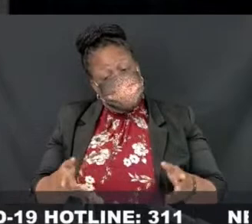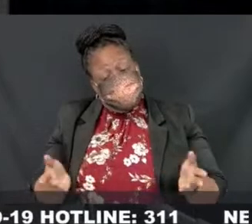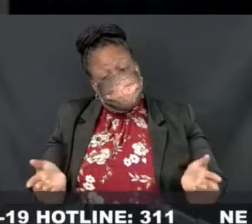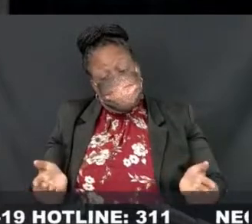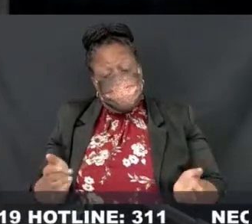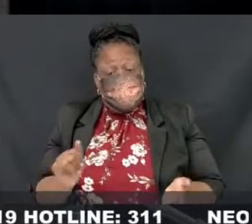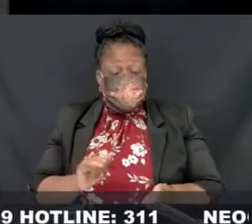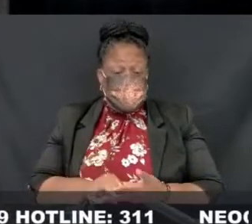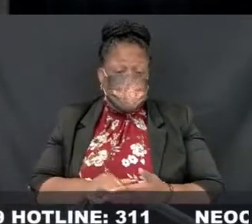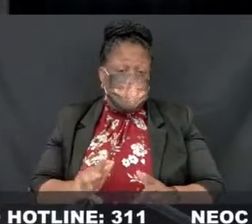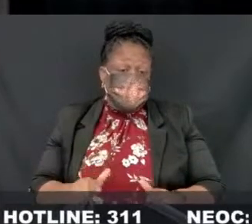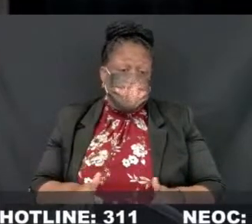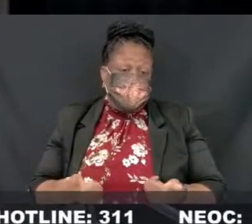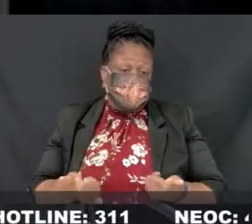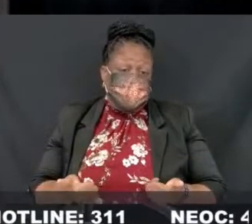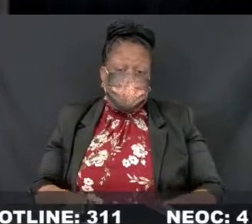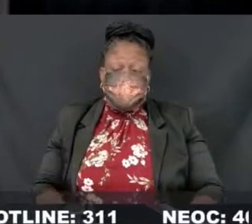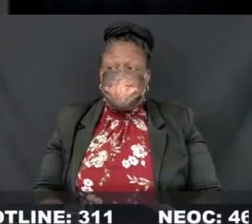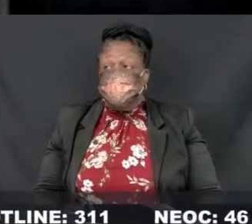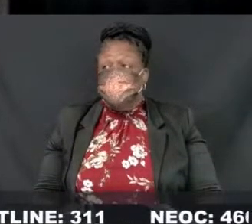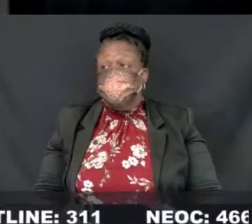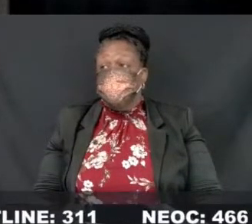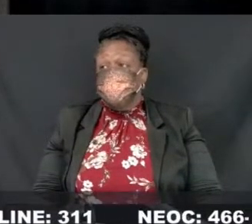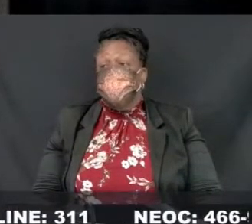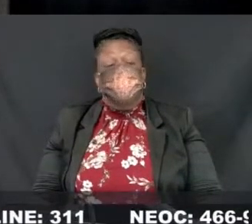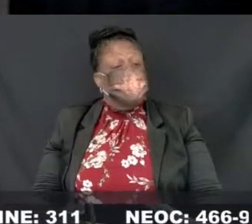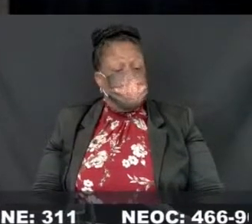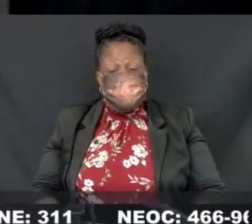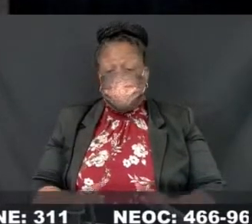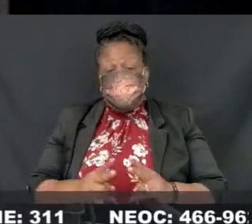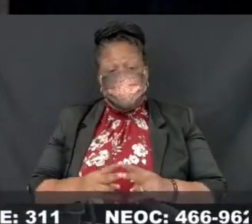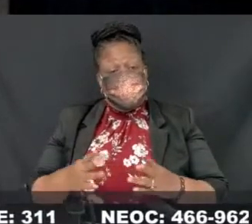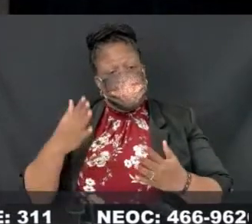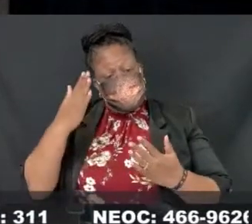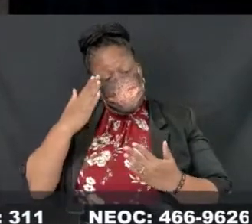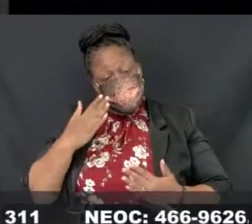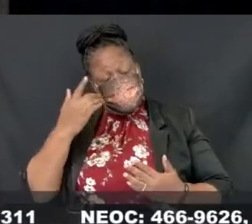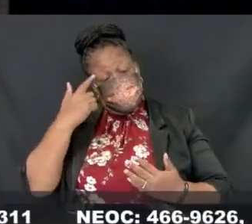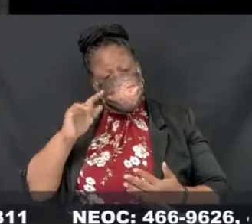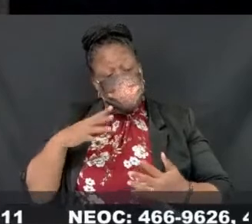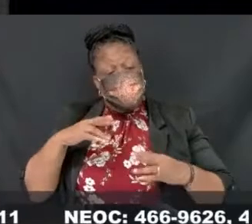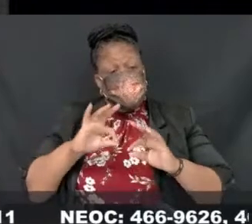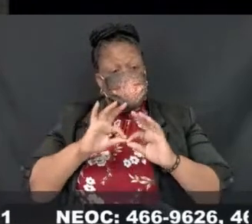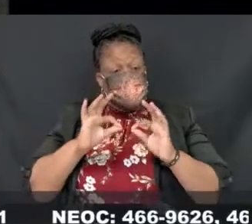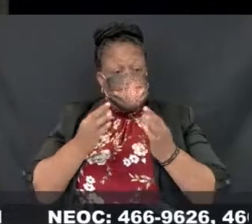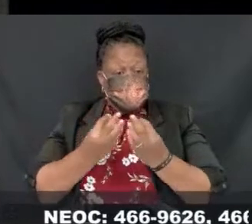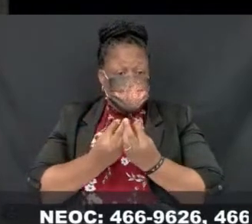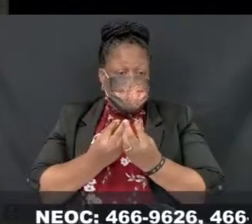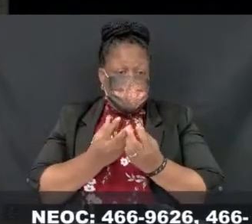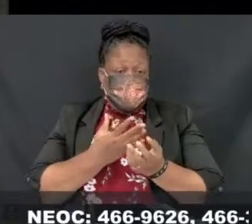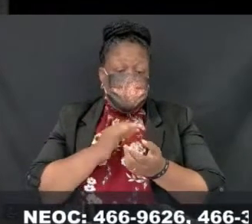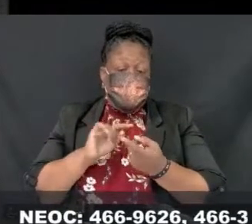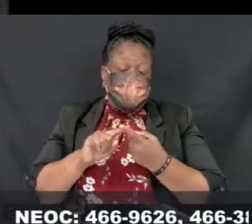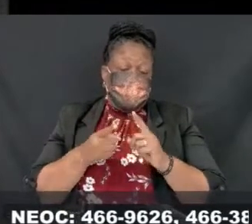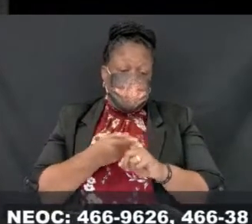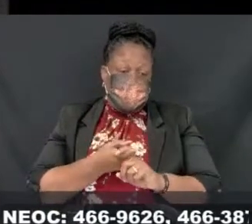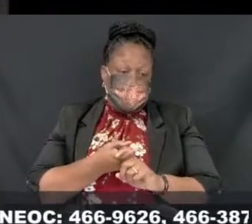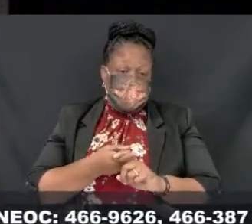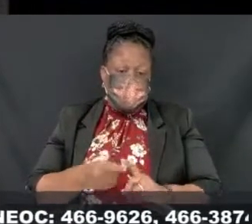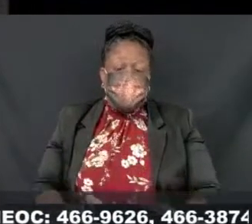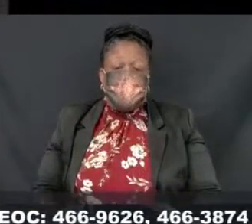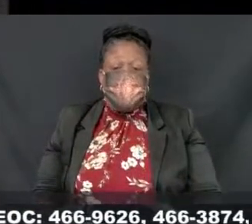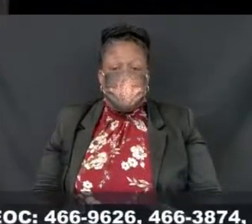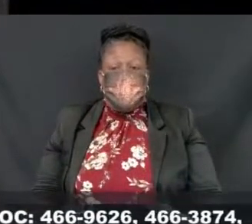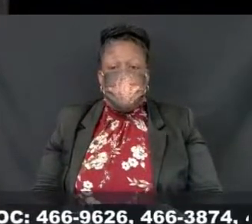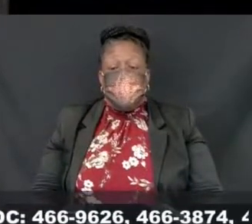that is always a sad thing for the family and for the country and so on, to have